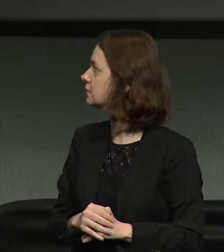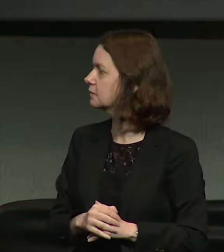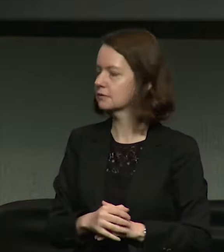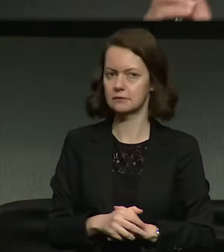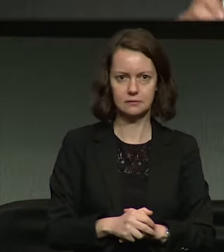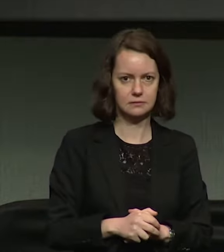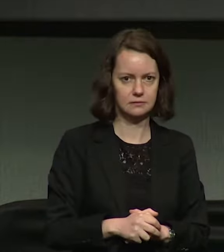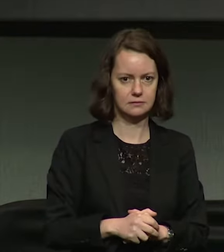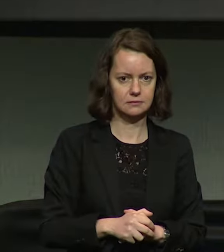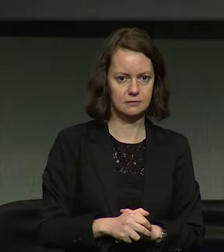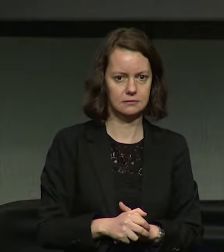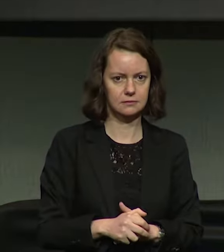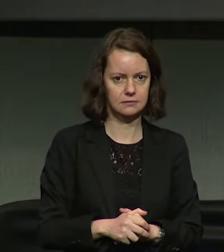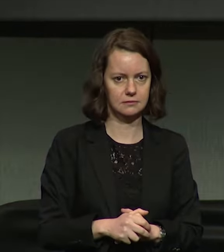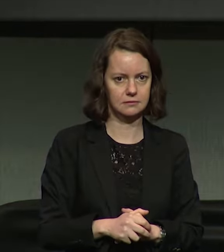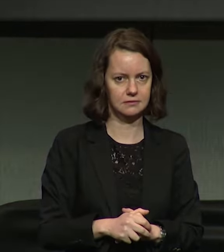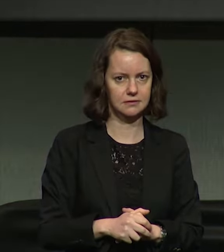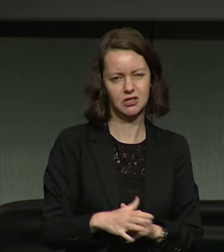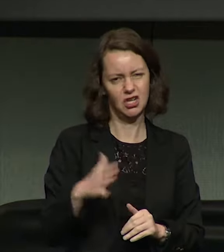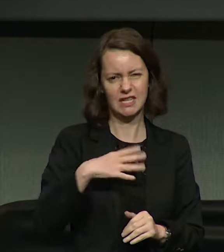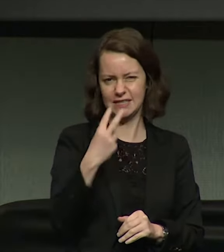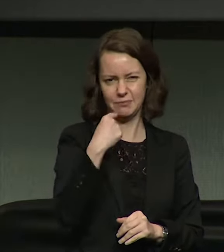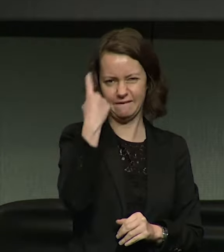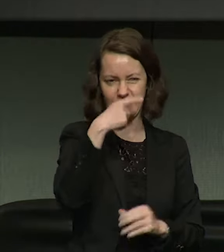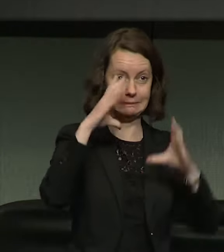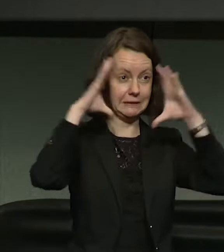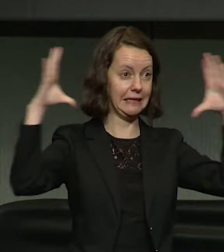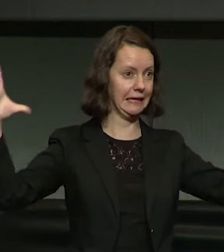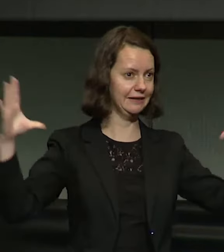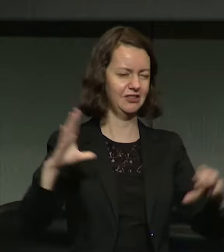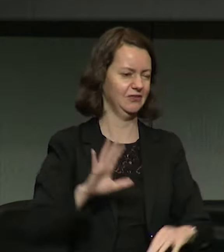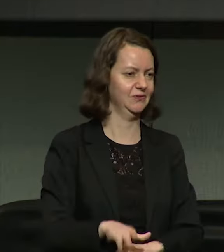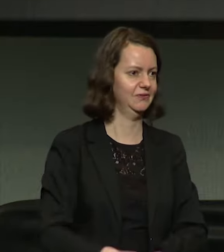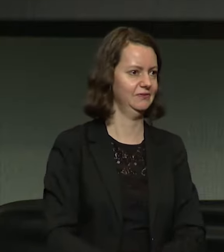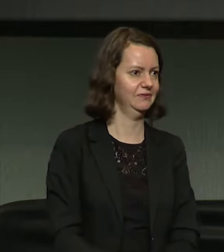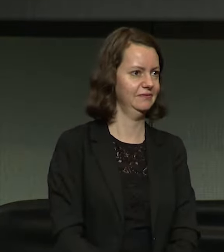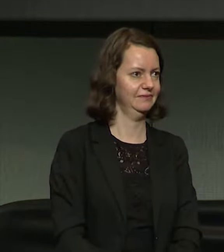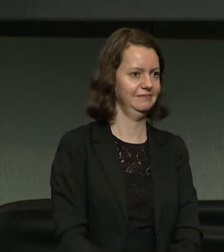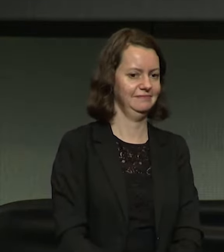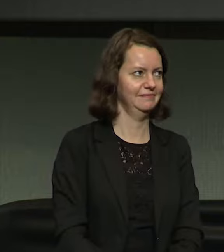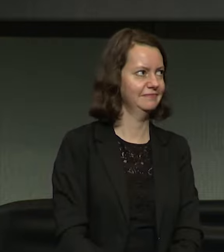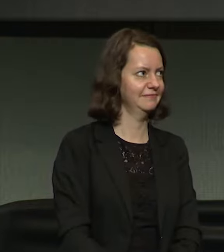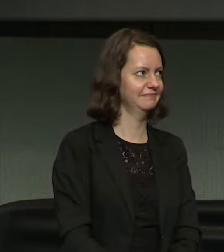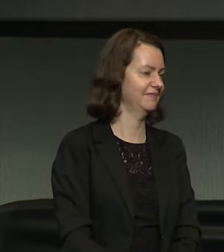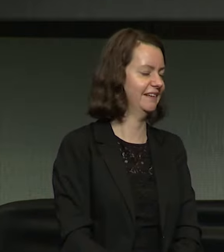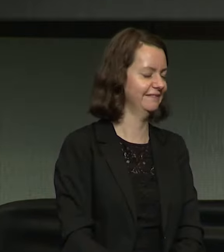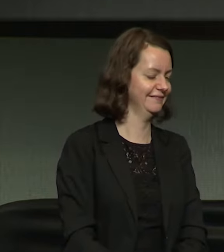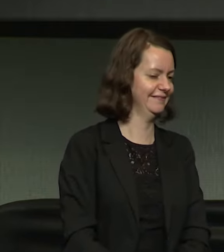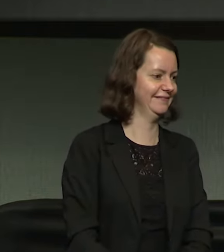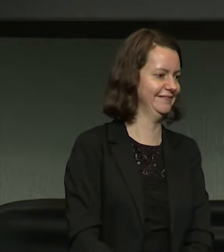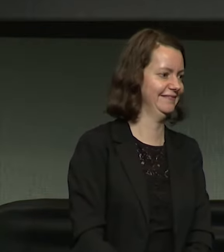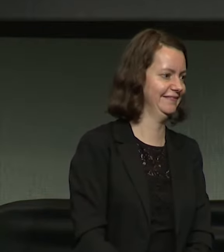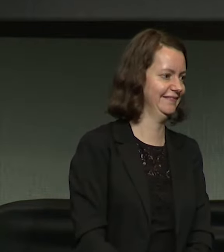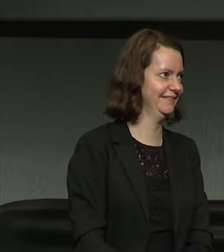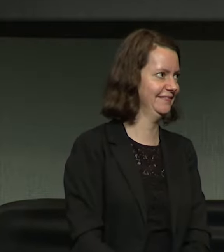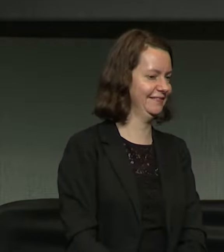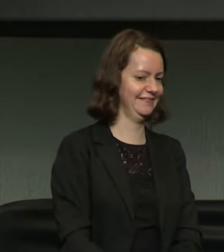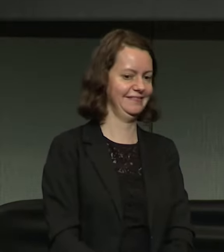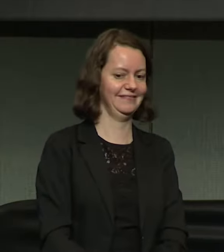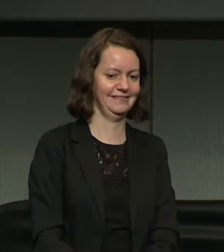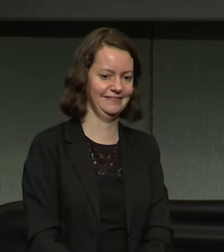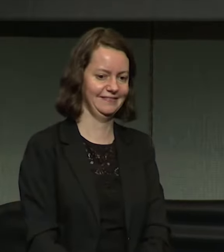middle, and you don't need to see my face that big, I suppose. Hey, what do you reckon? She